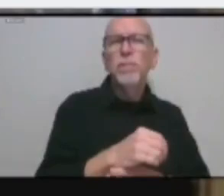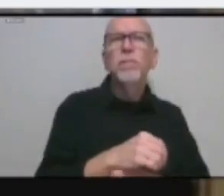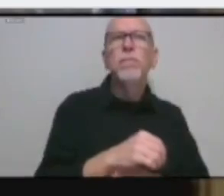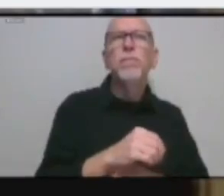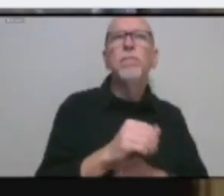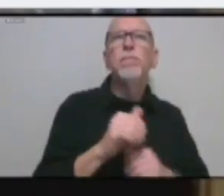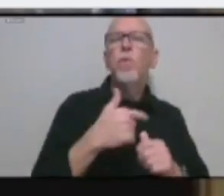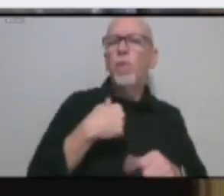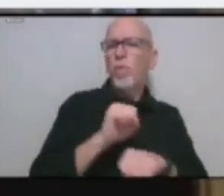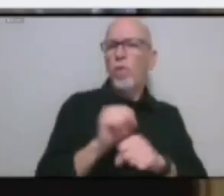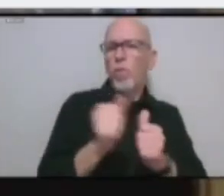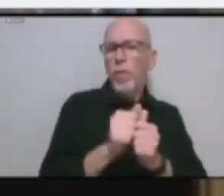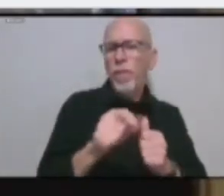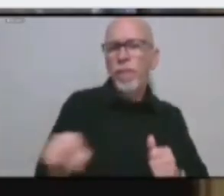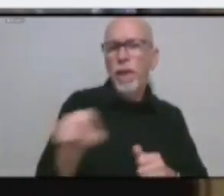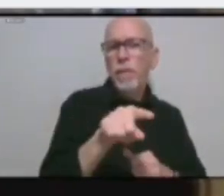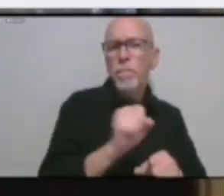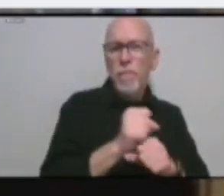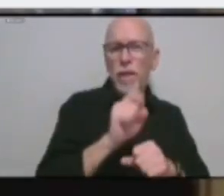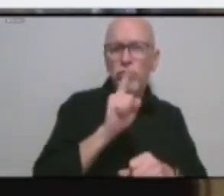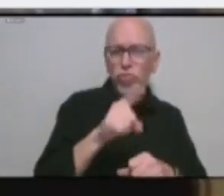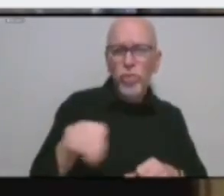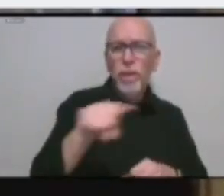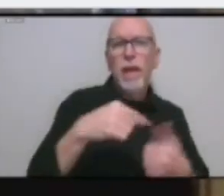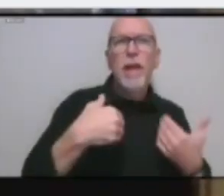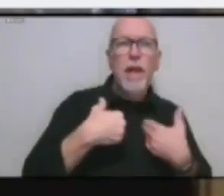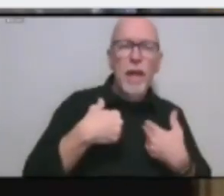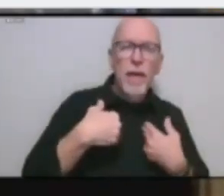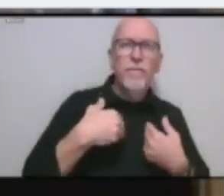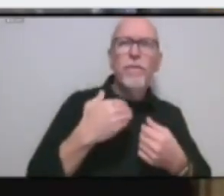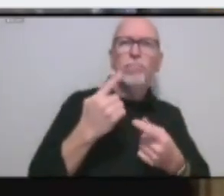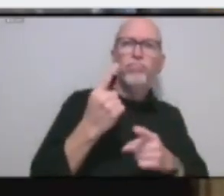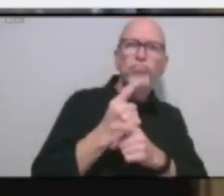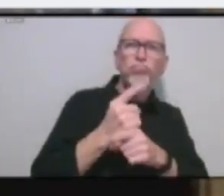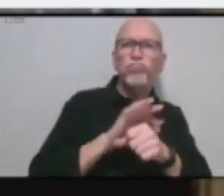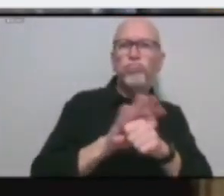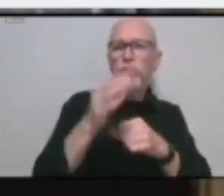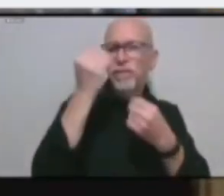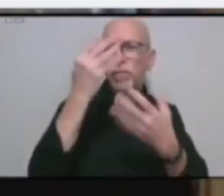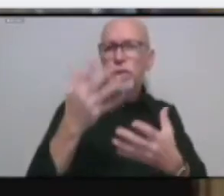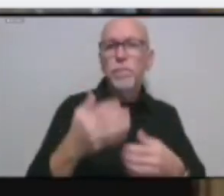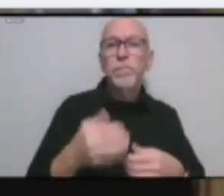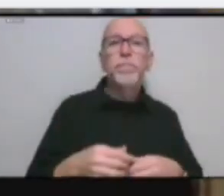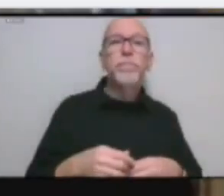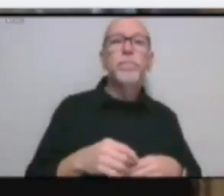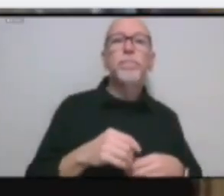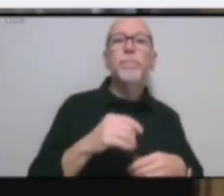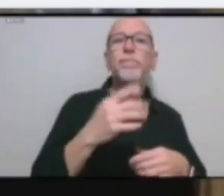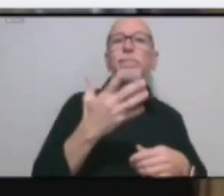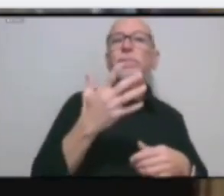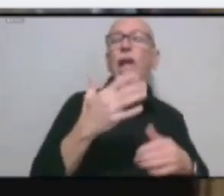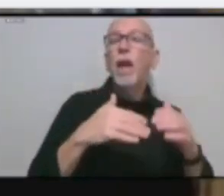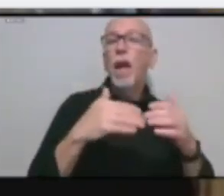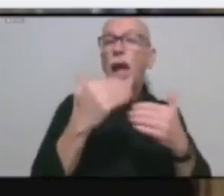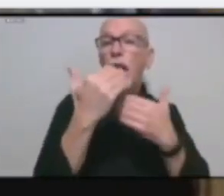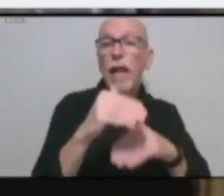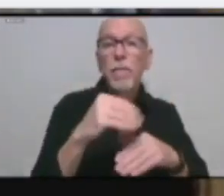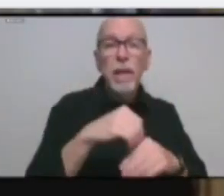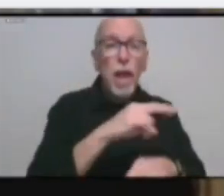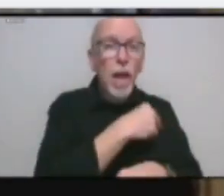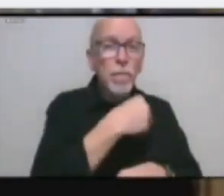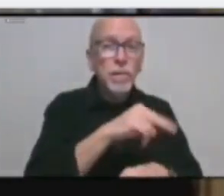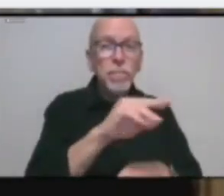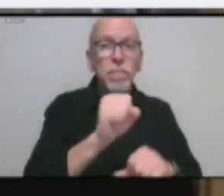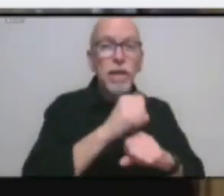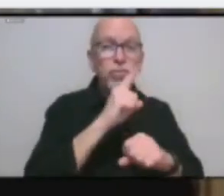working with them to make sure that they have the information. I mentioned capacity limits. And again,